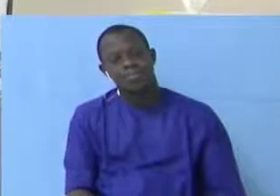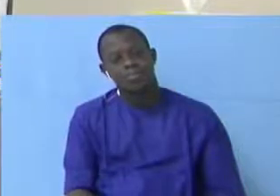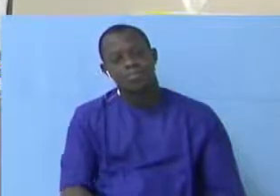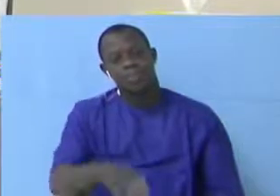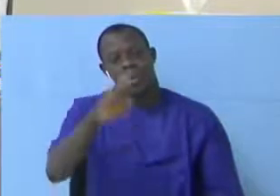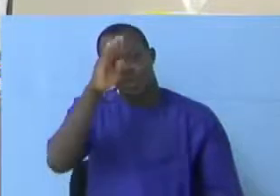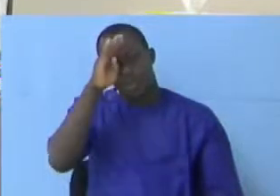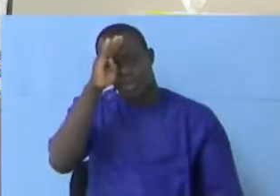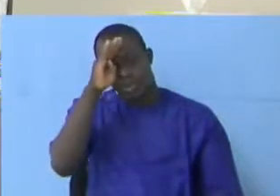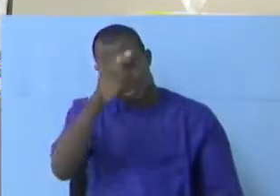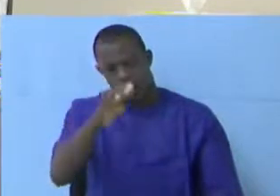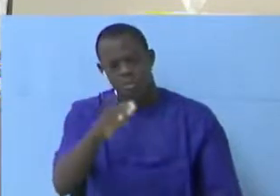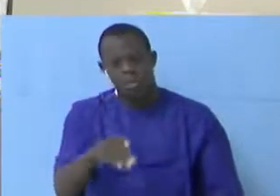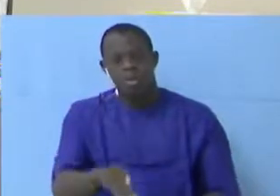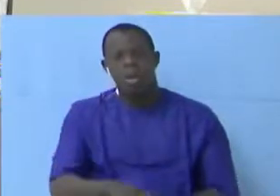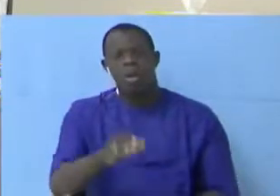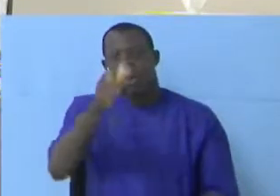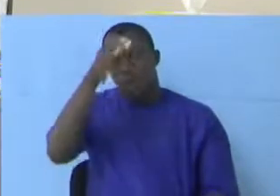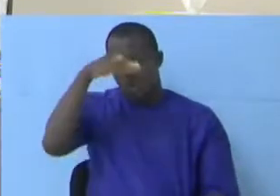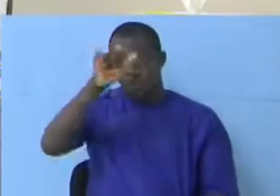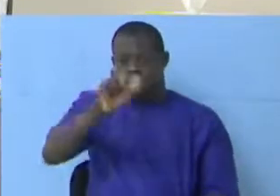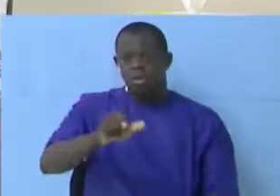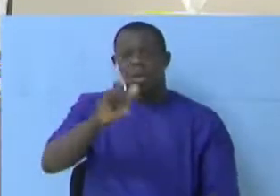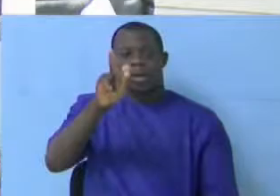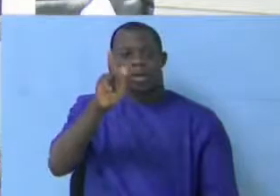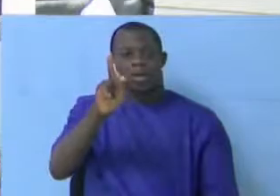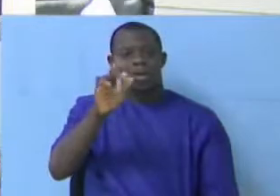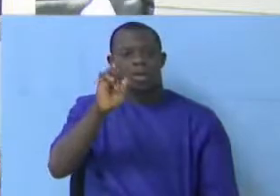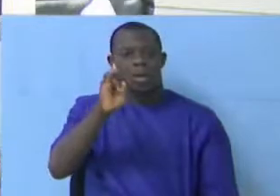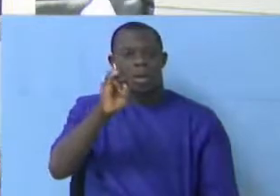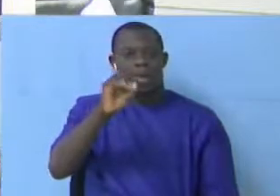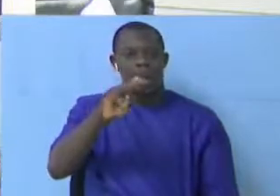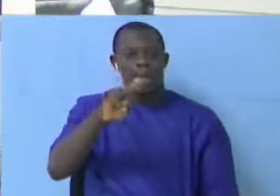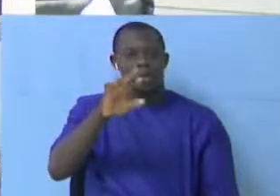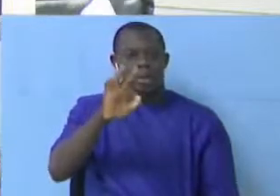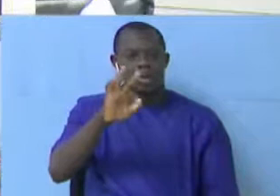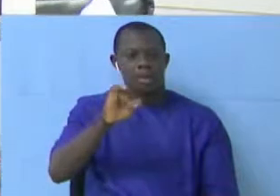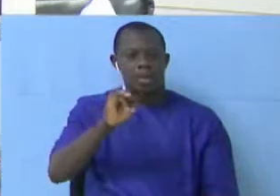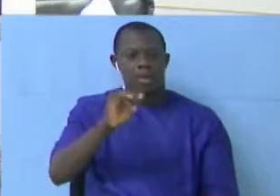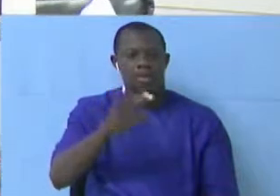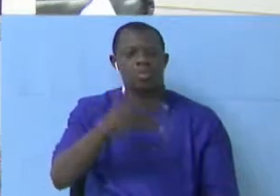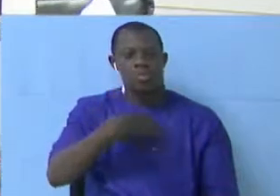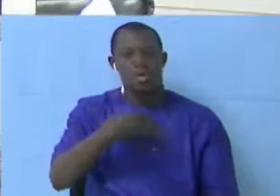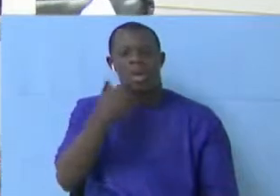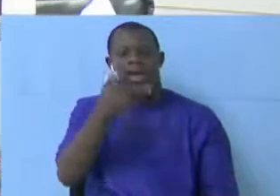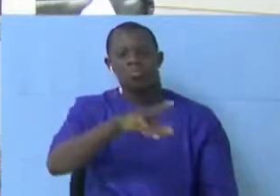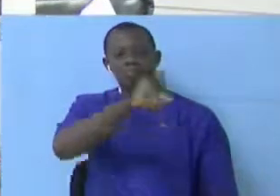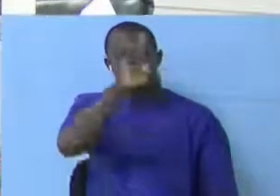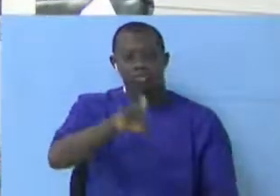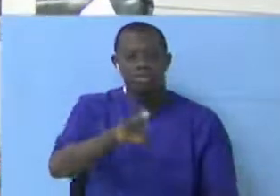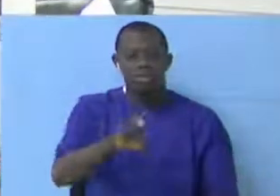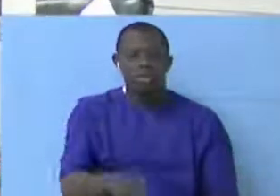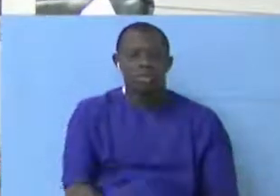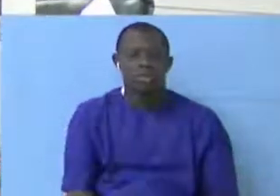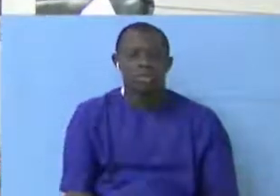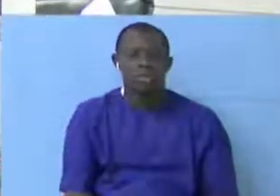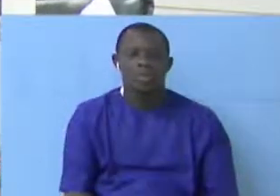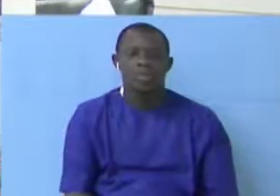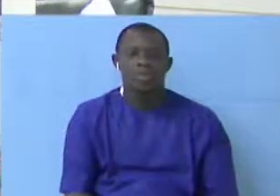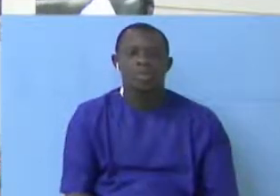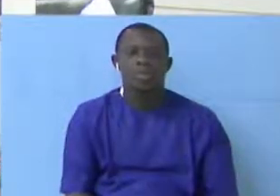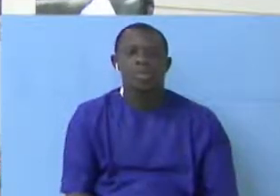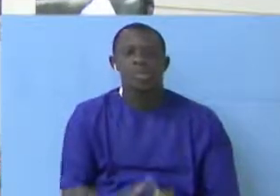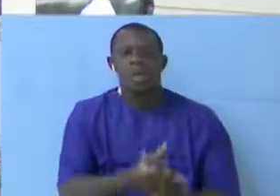Thank you. Yes, Commissioner Kinte. Commissioner Kinte, what can I say?